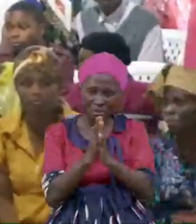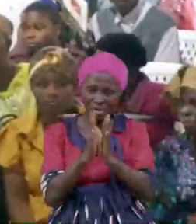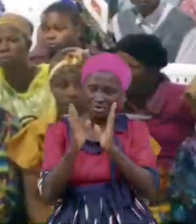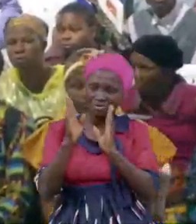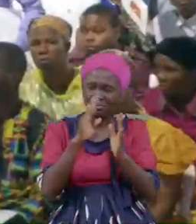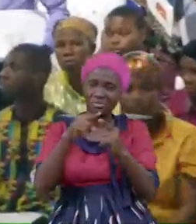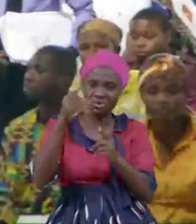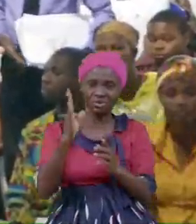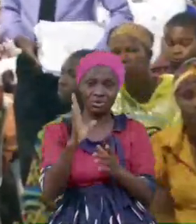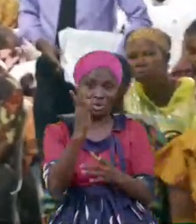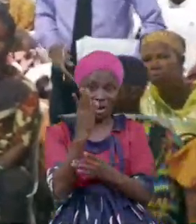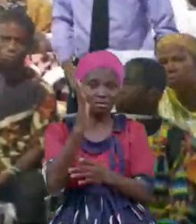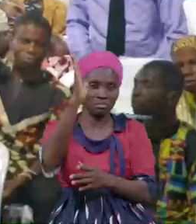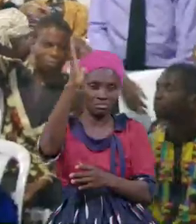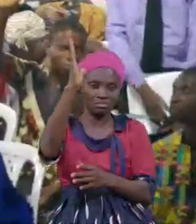now.